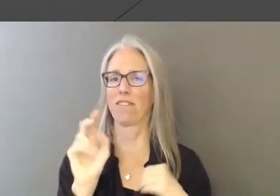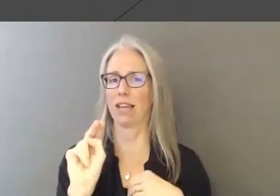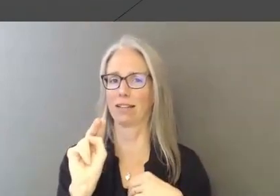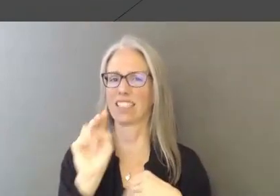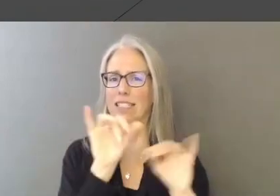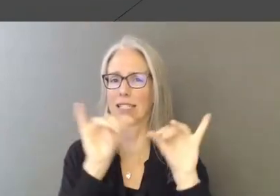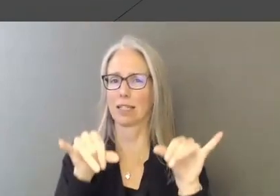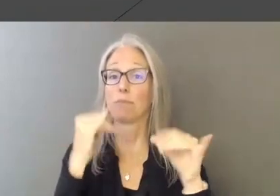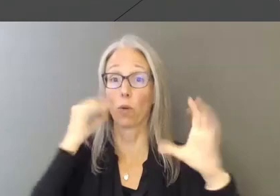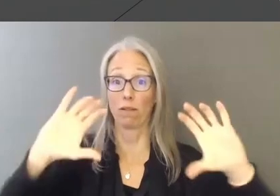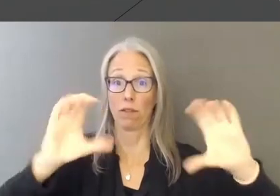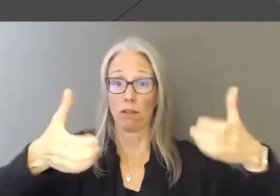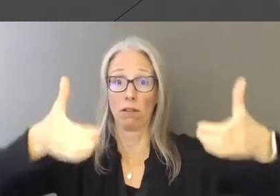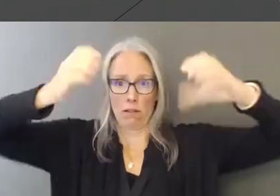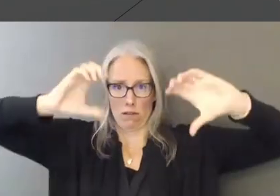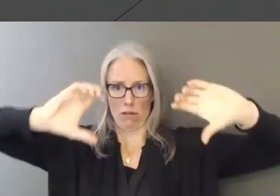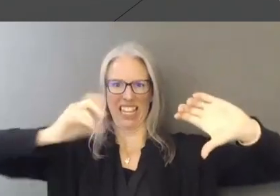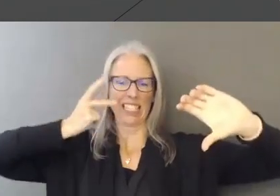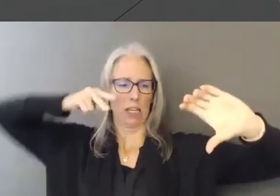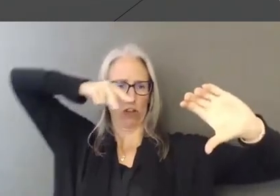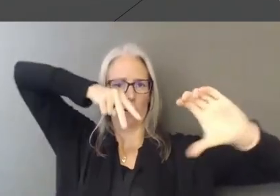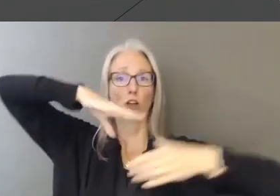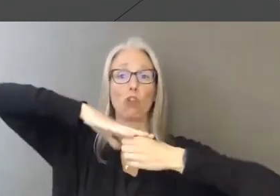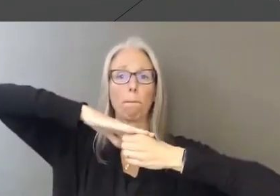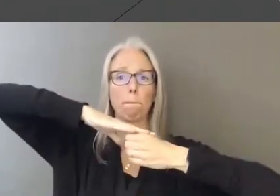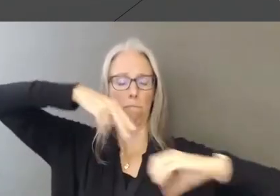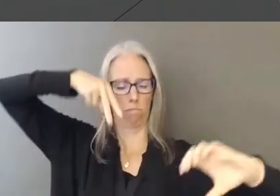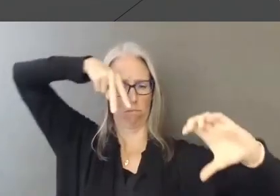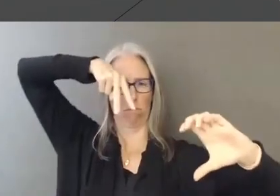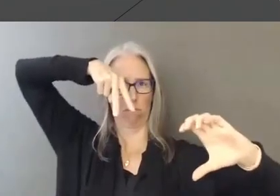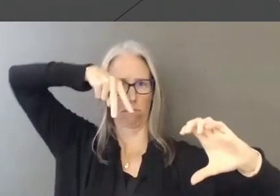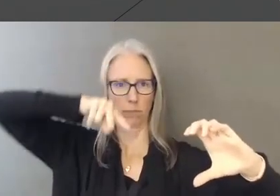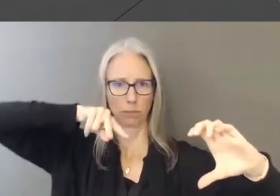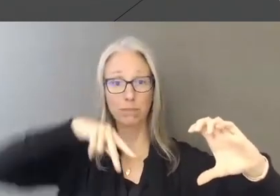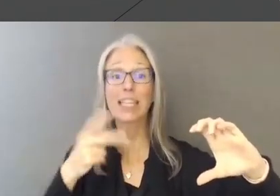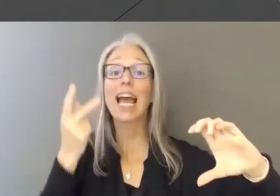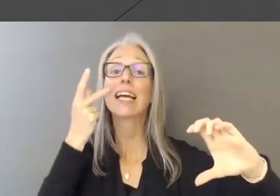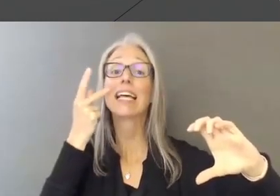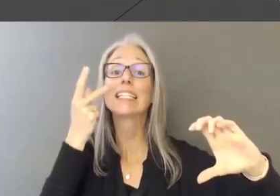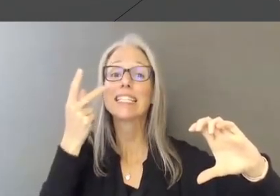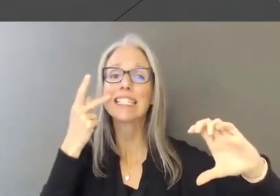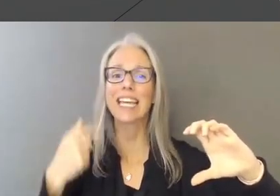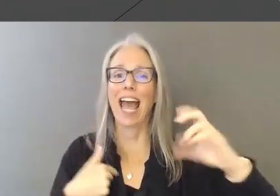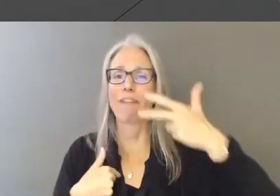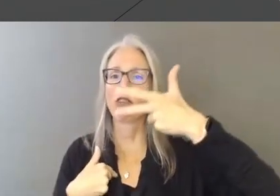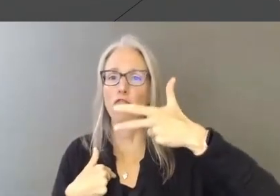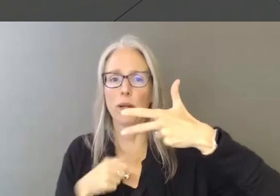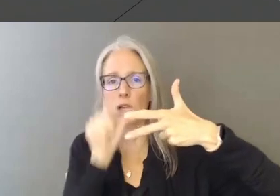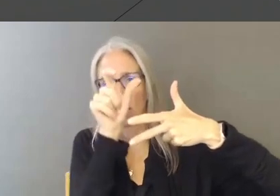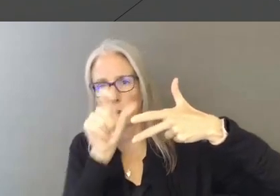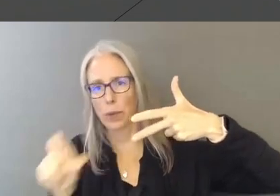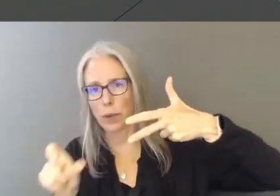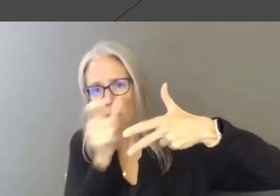on top like this, you can see like very distinct branches. So one on the left here, one in the middle